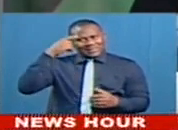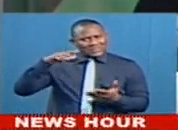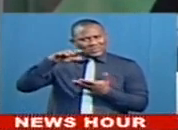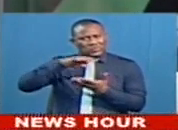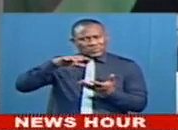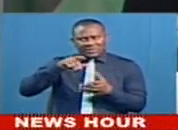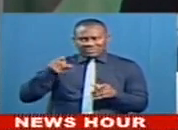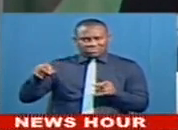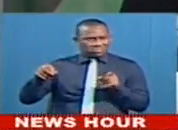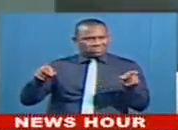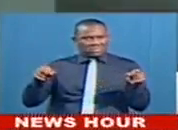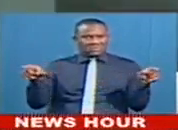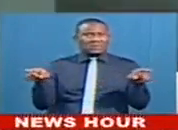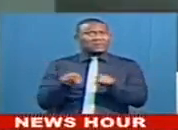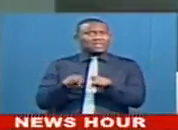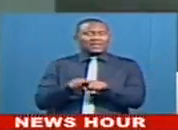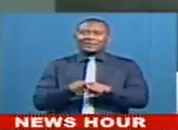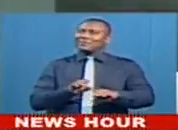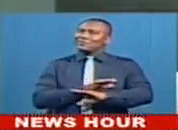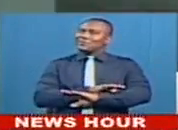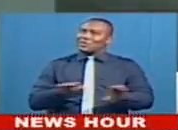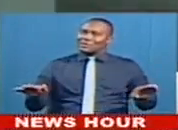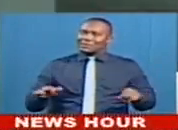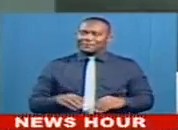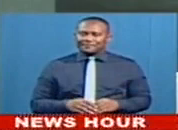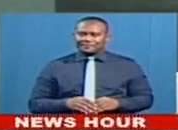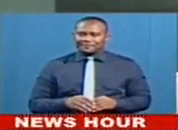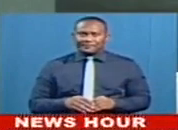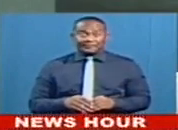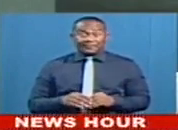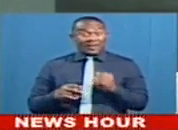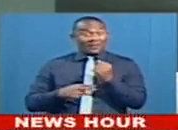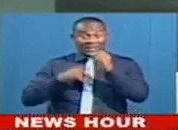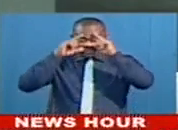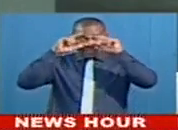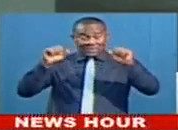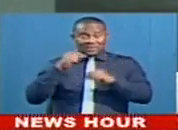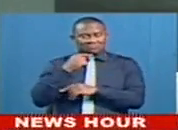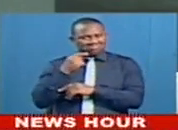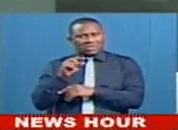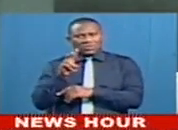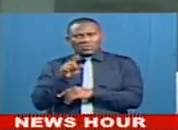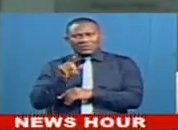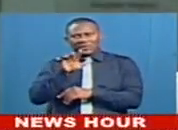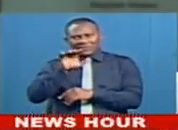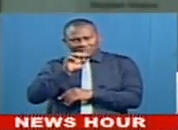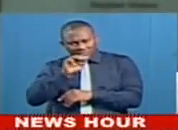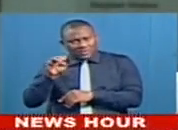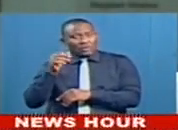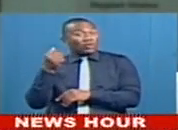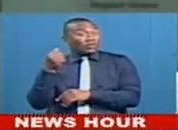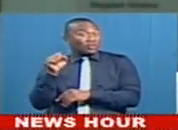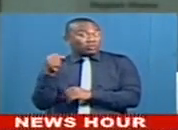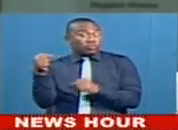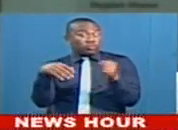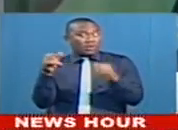system with the applications. Dr. Bawumia said the $2.5 million investment into the project